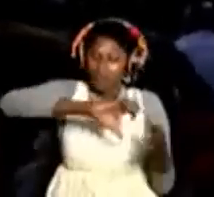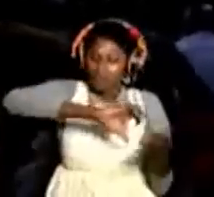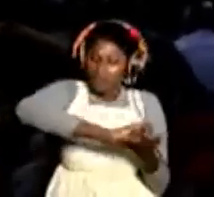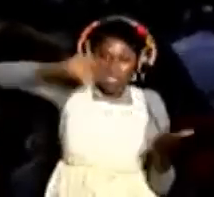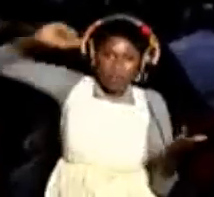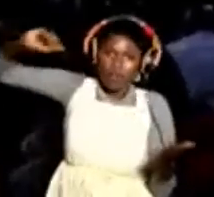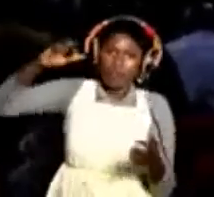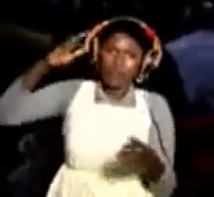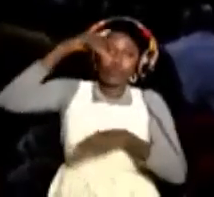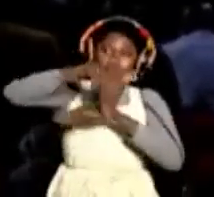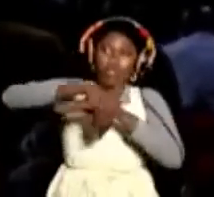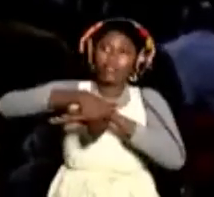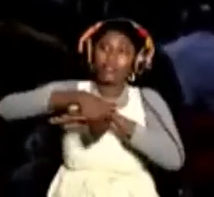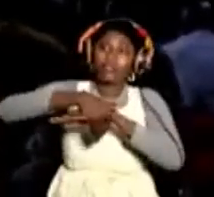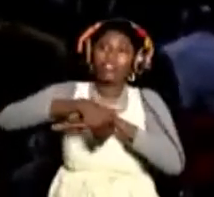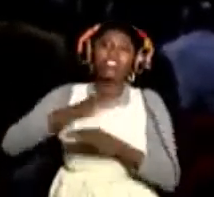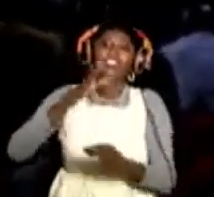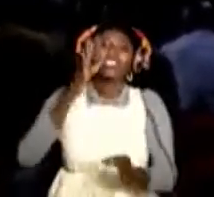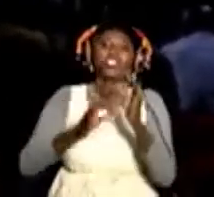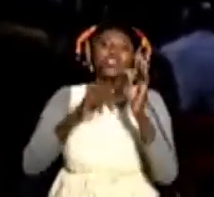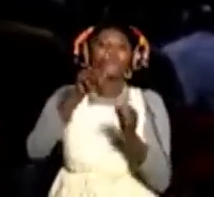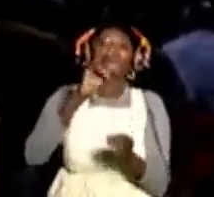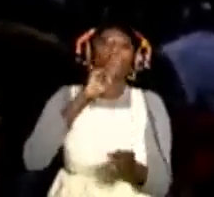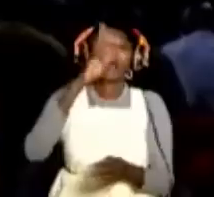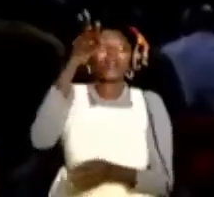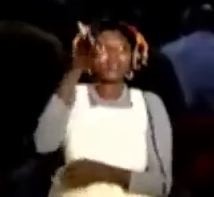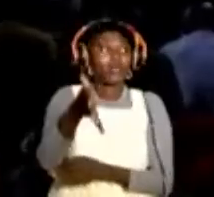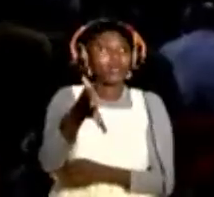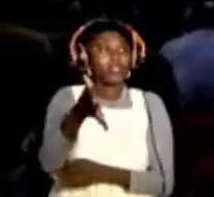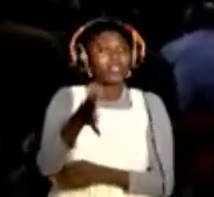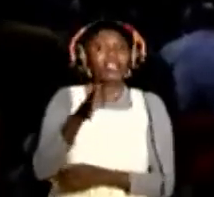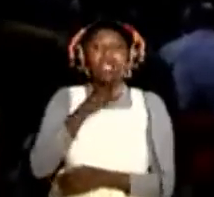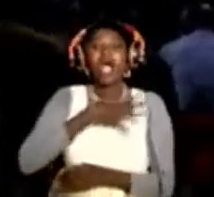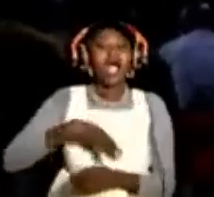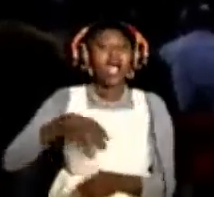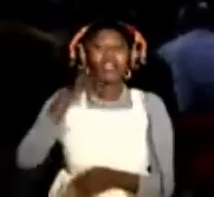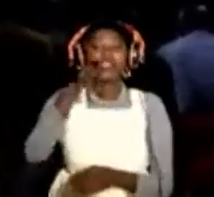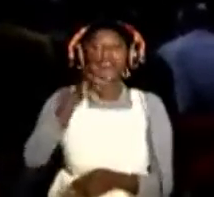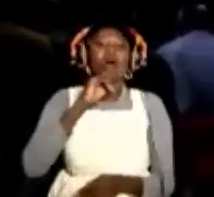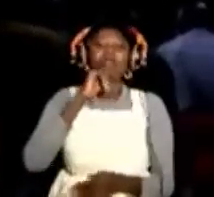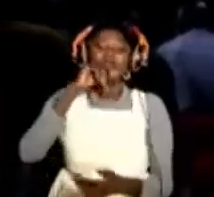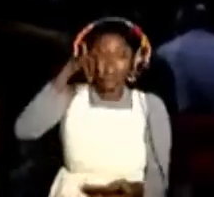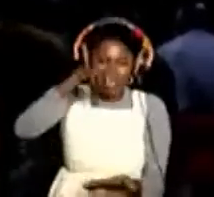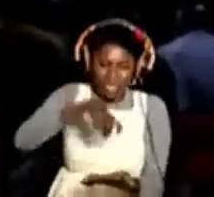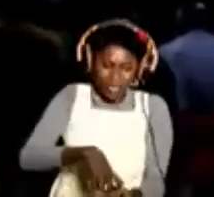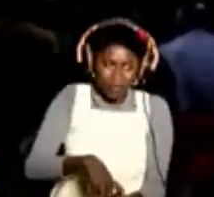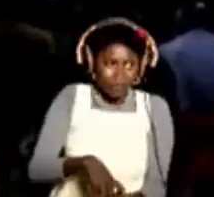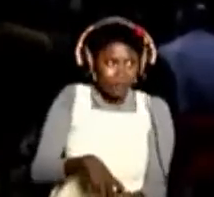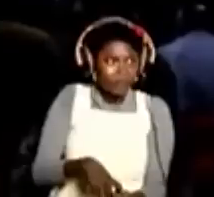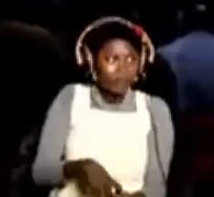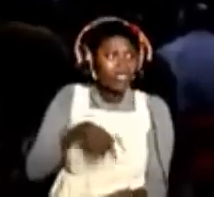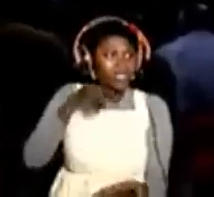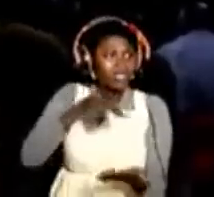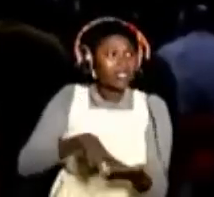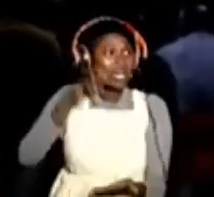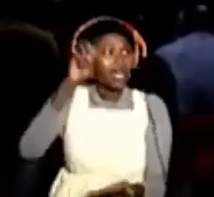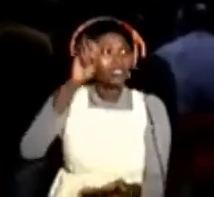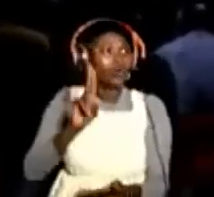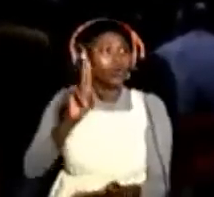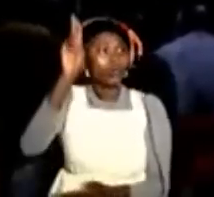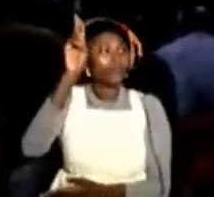tonight. If you are there and you are not yet on your knees, get on your